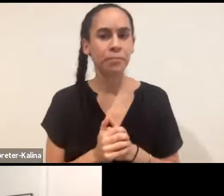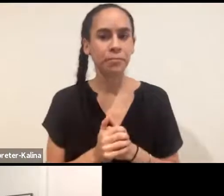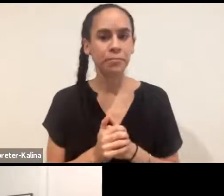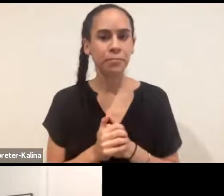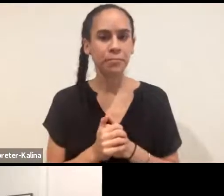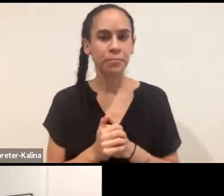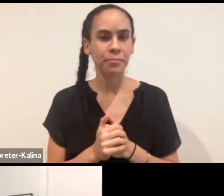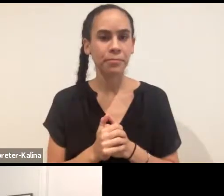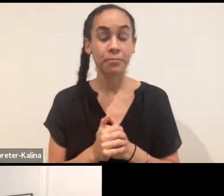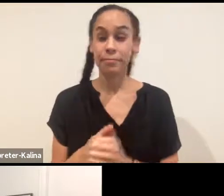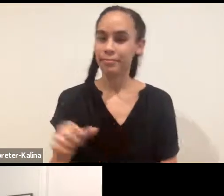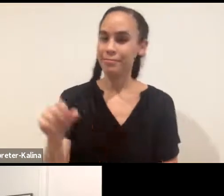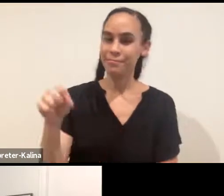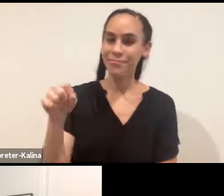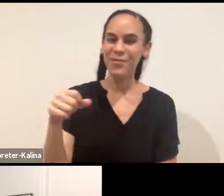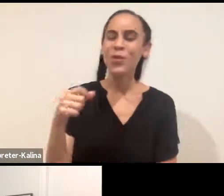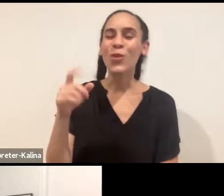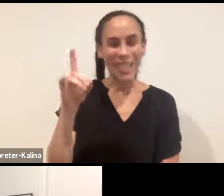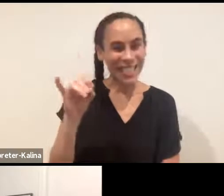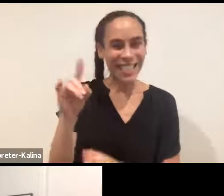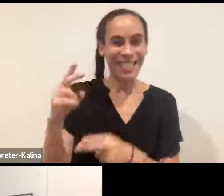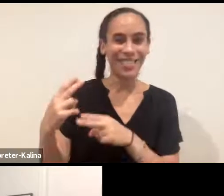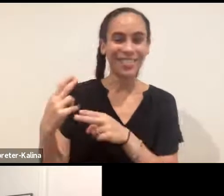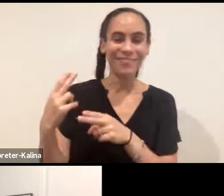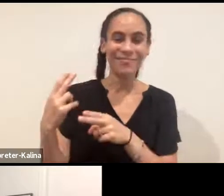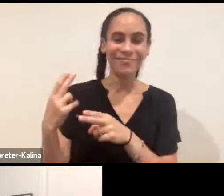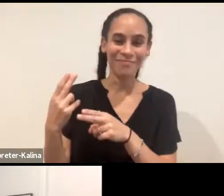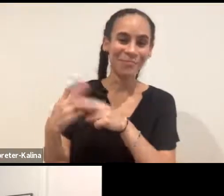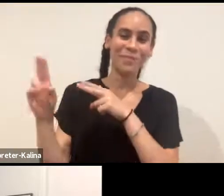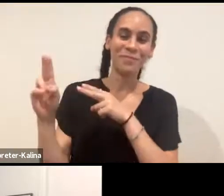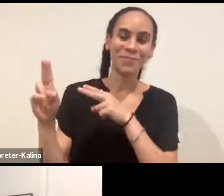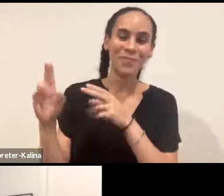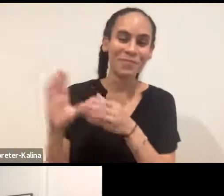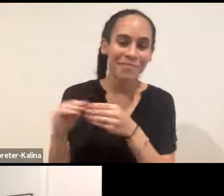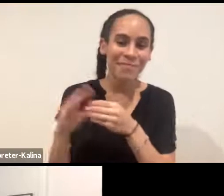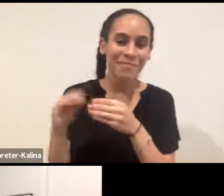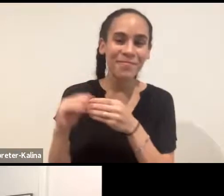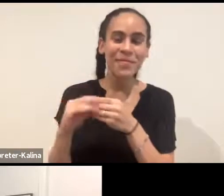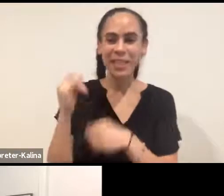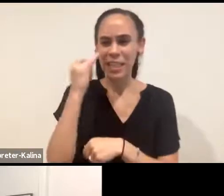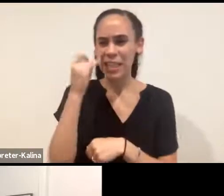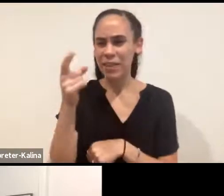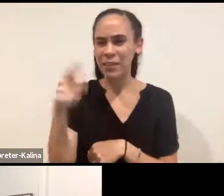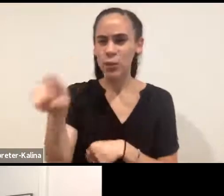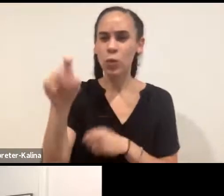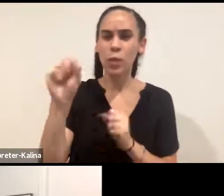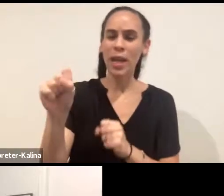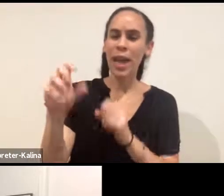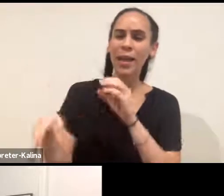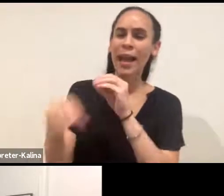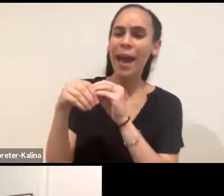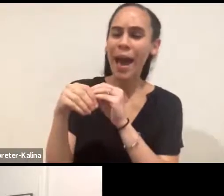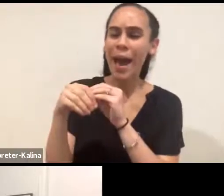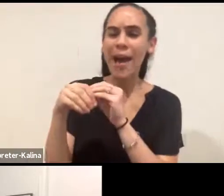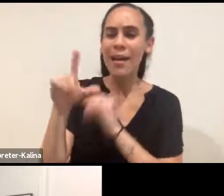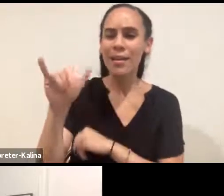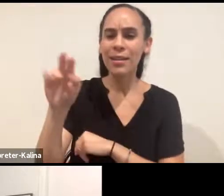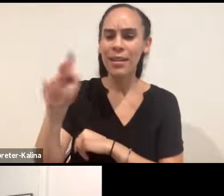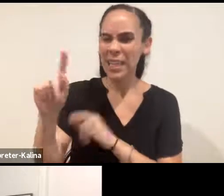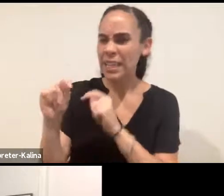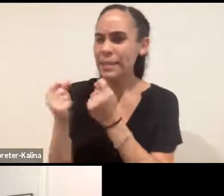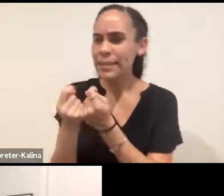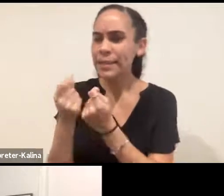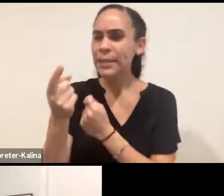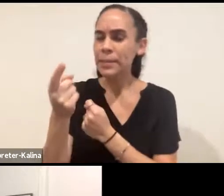And we talked about this a little bit earlier today too. So if y'all, and maybe somebody on the team could put a link so that people can go watch that episode if they